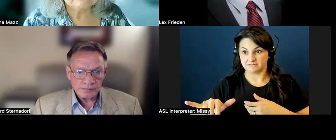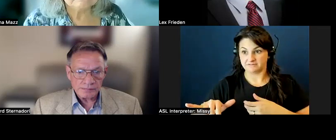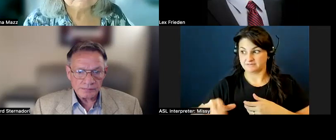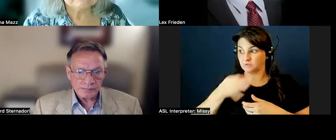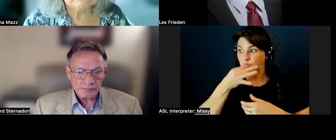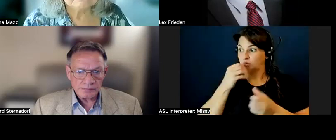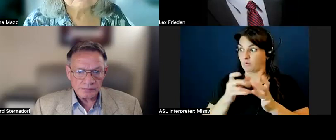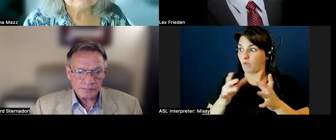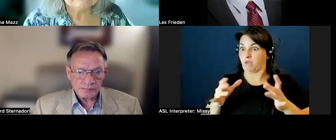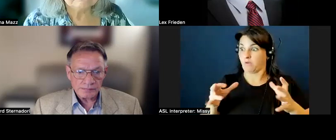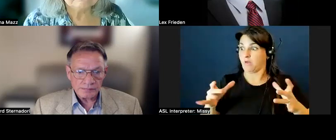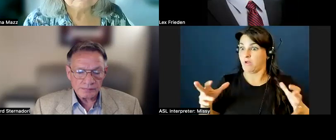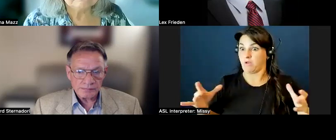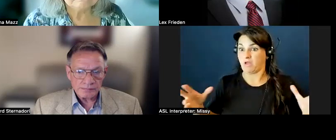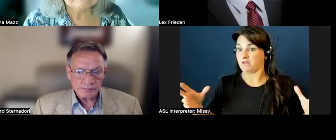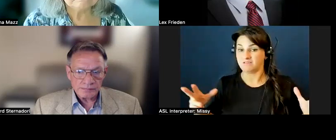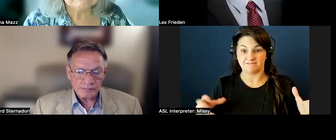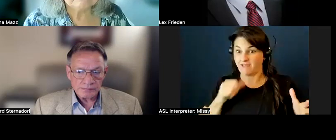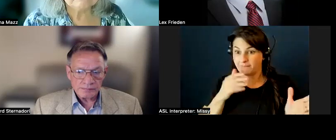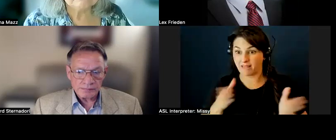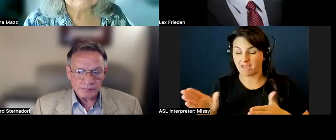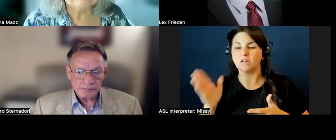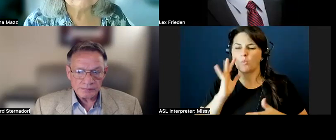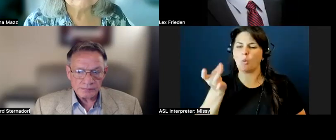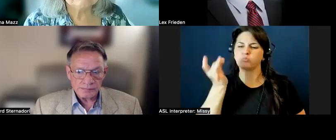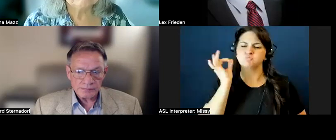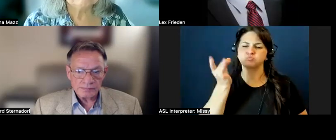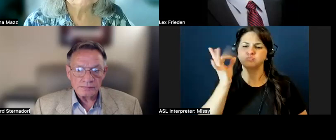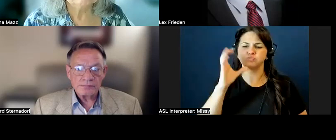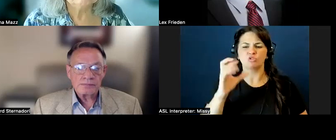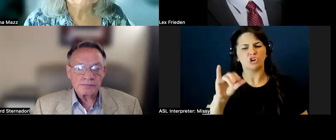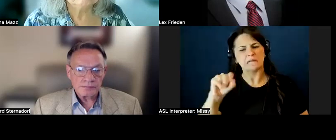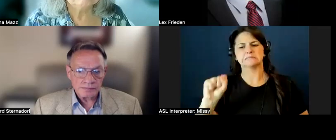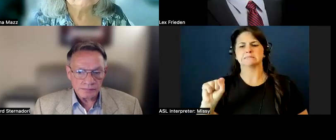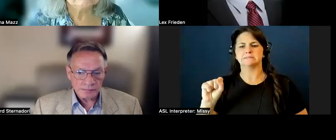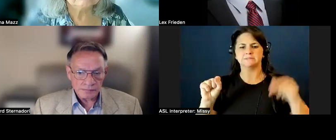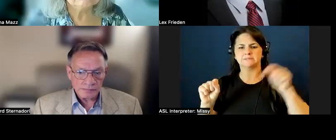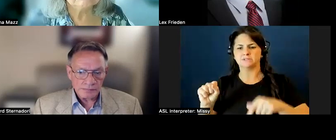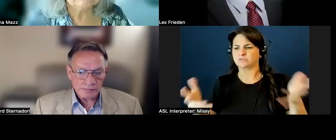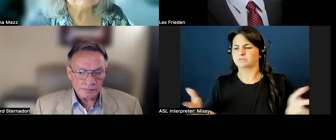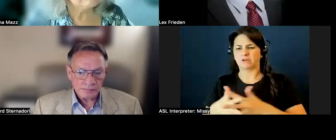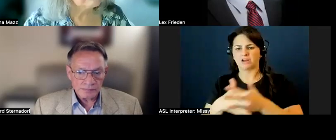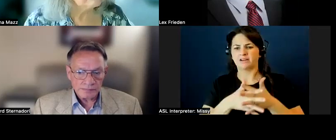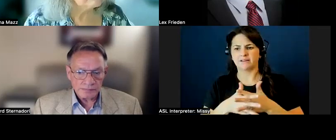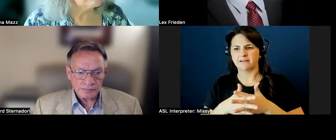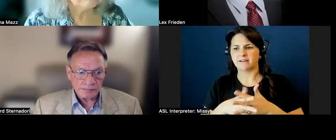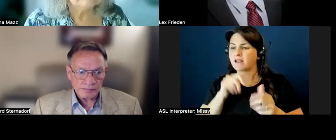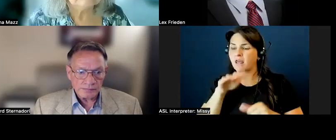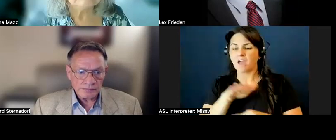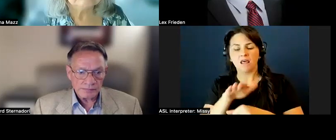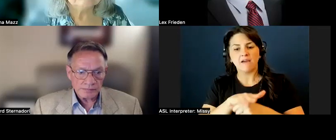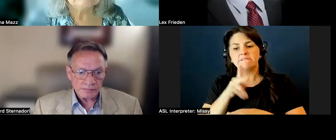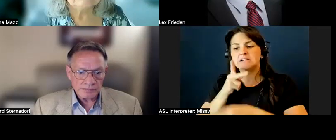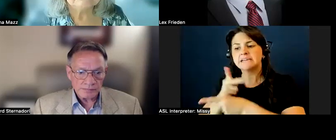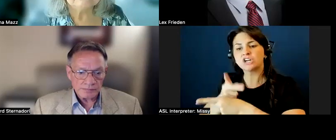population, we're going to have a crisis in America, because there are not enough caregivers, there are not enough